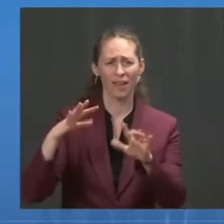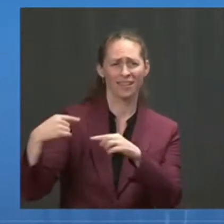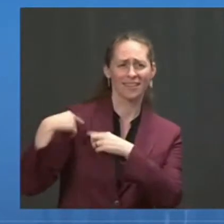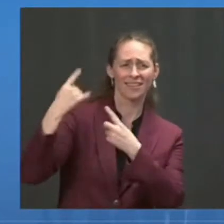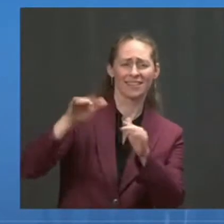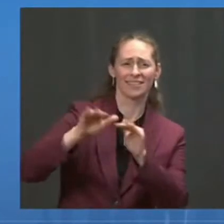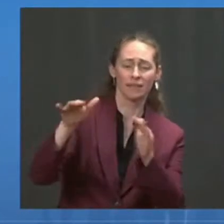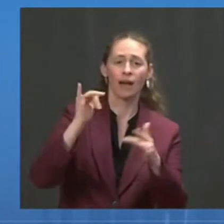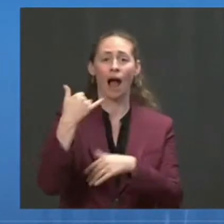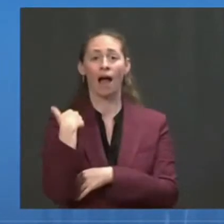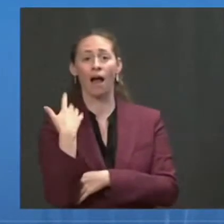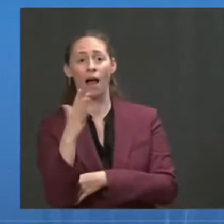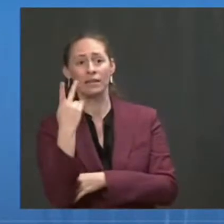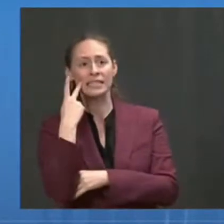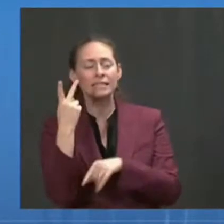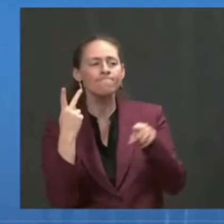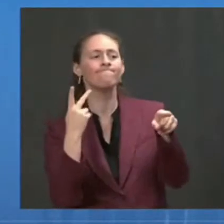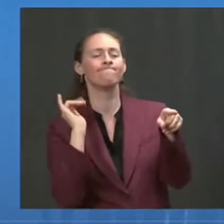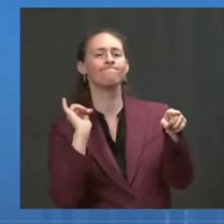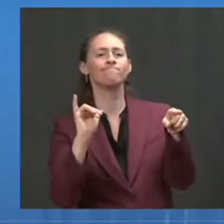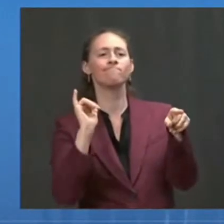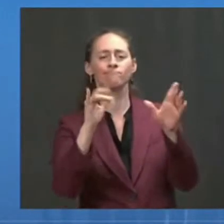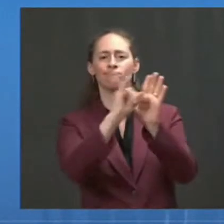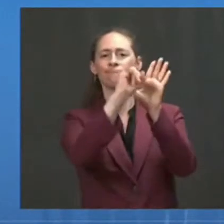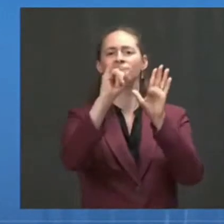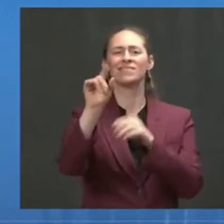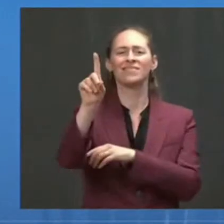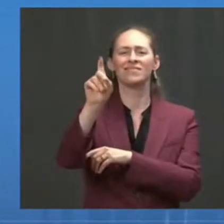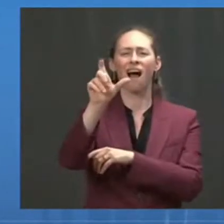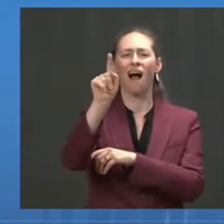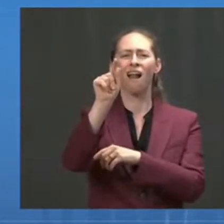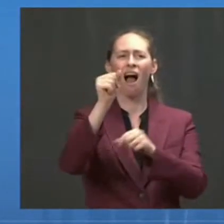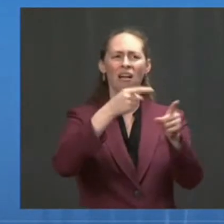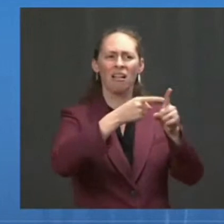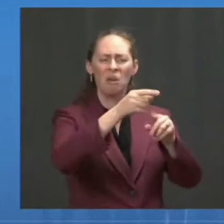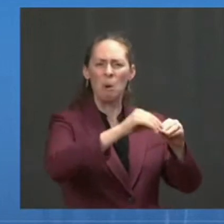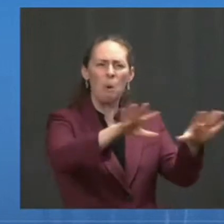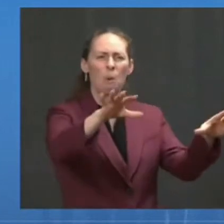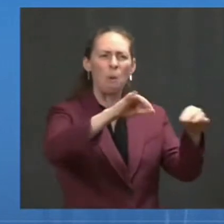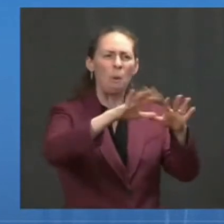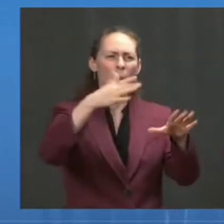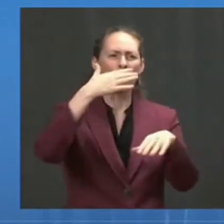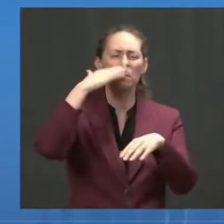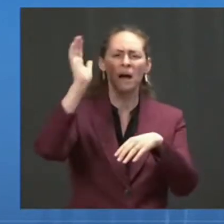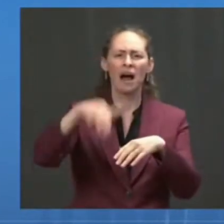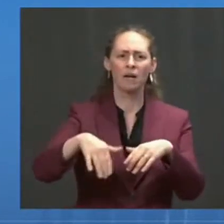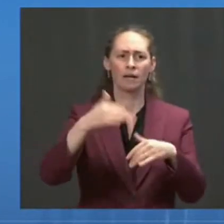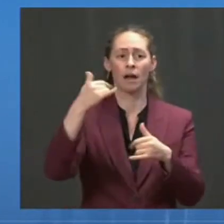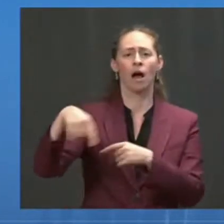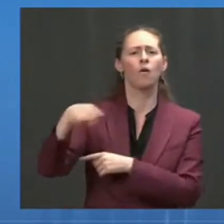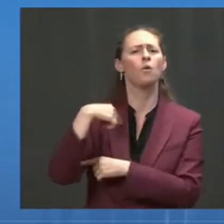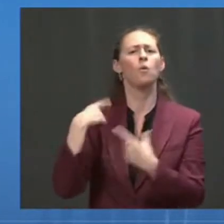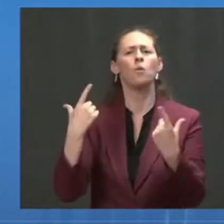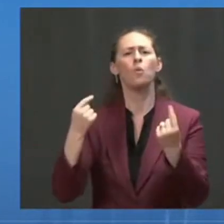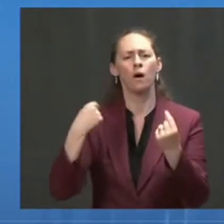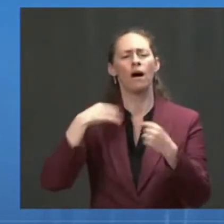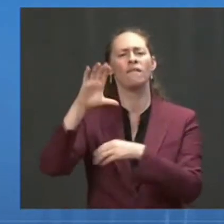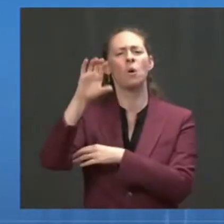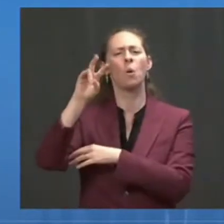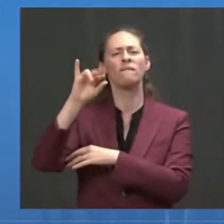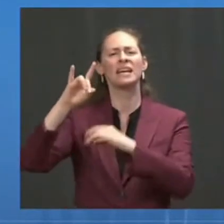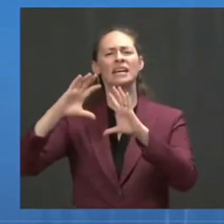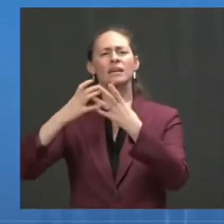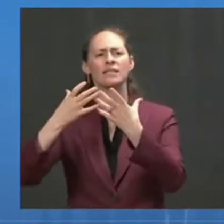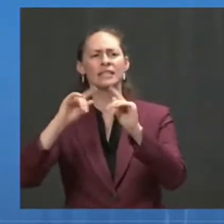Our COVID-19 surge response teams have deployed more than 500 federal personnel, including hundreds of healthcare